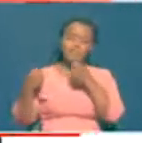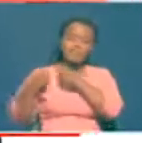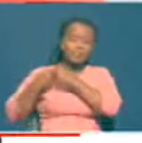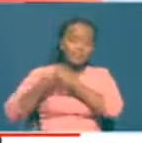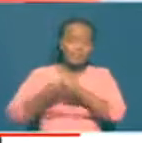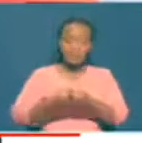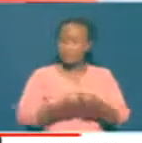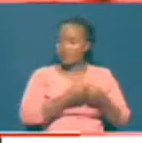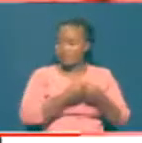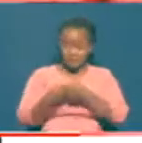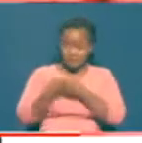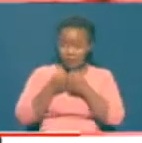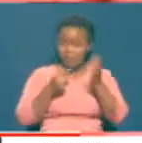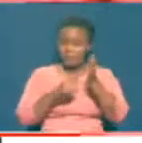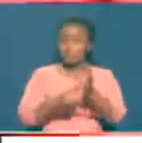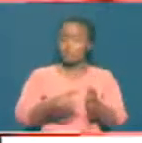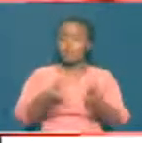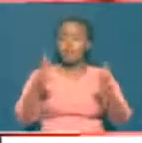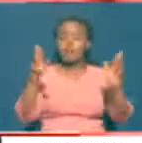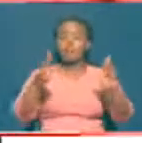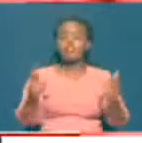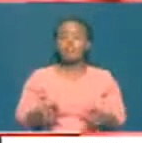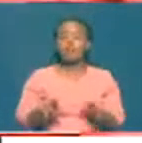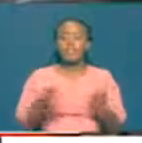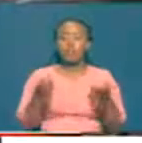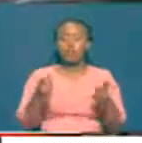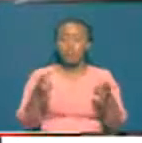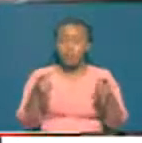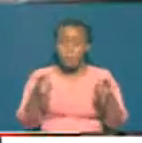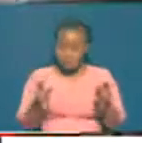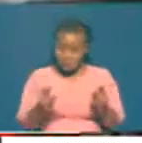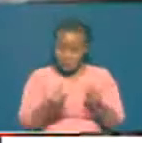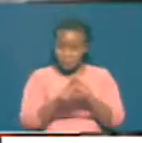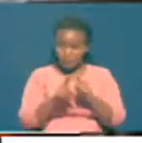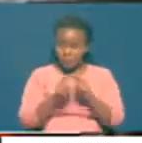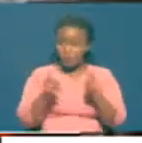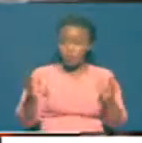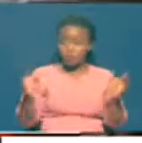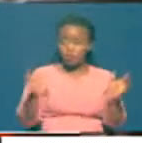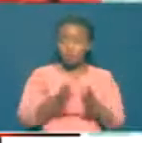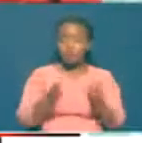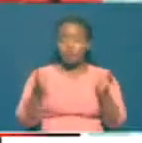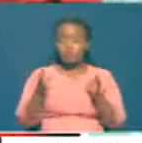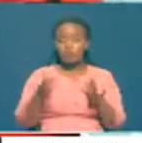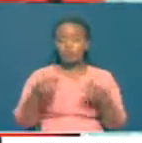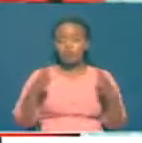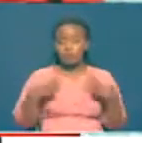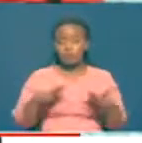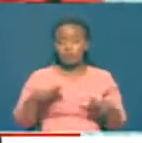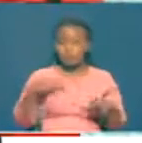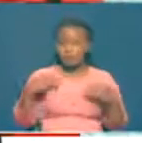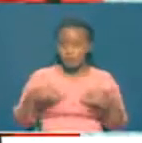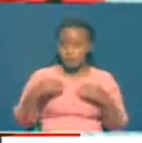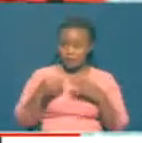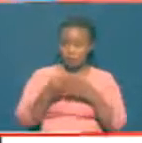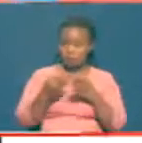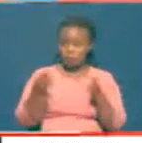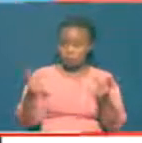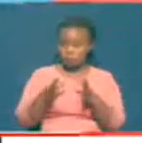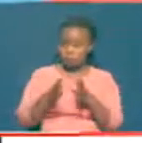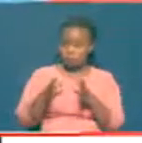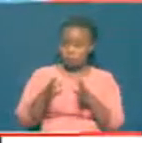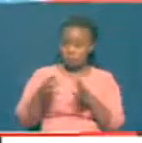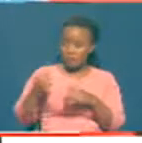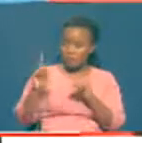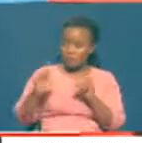the international media. And just before the Kenya Paralympics team heads to Japan on Saturday, they were trained on dealing with